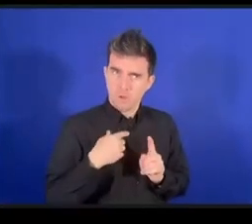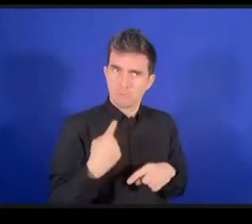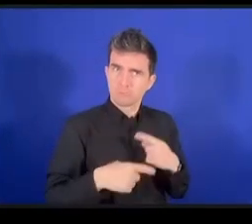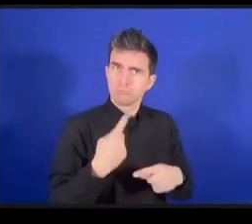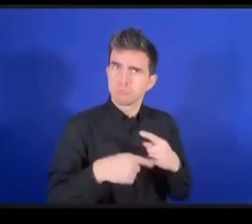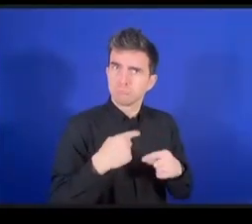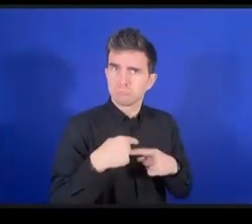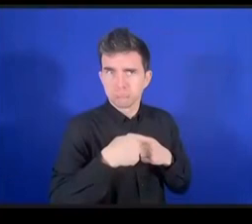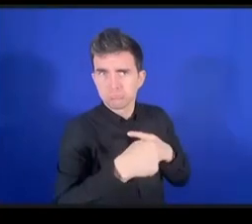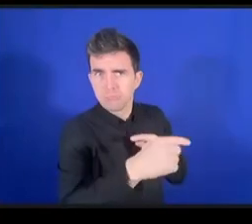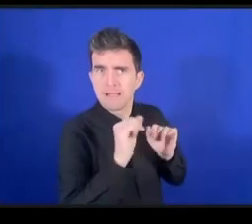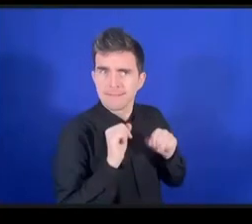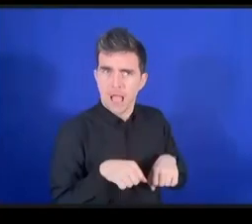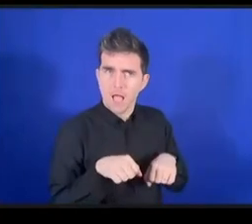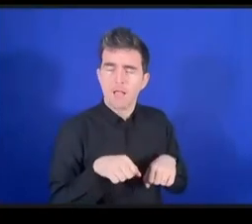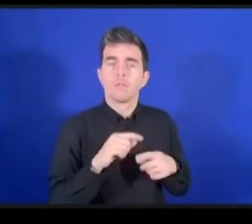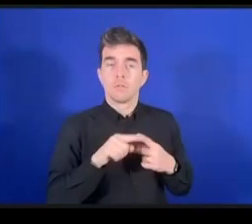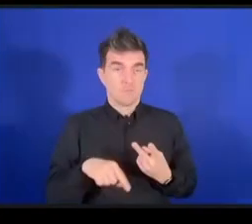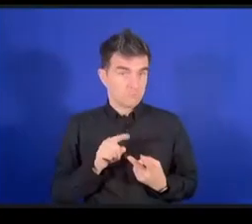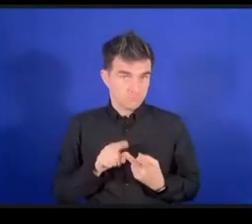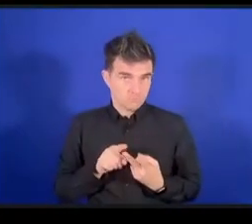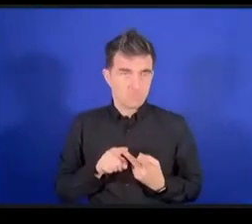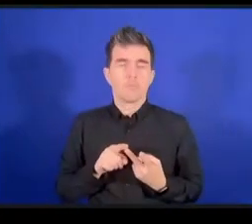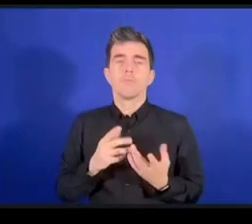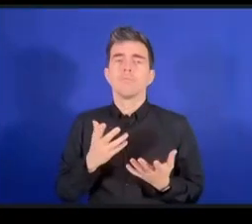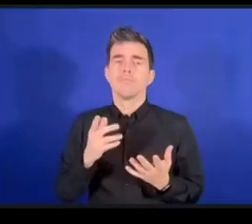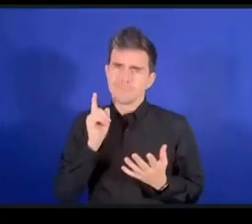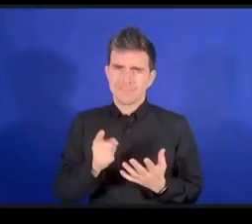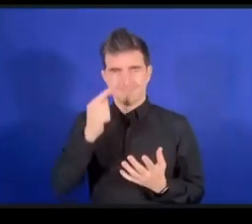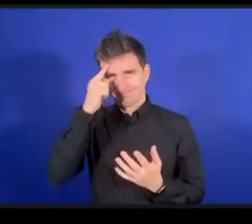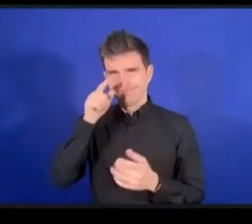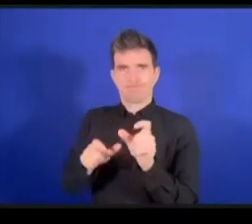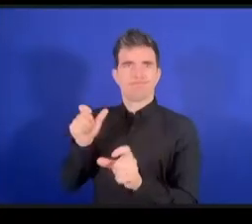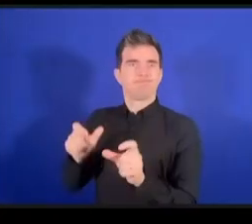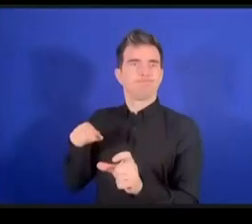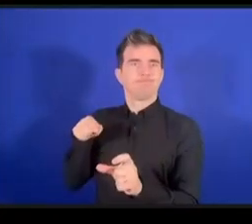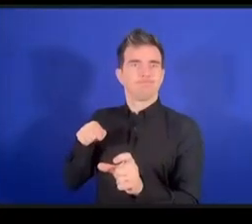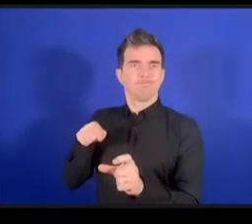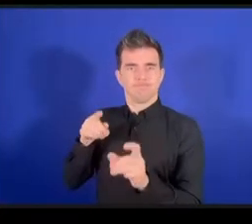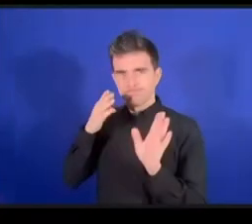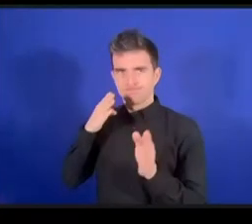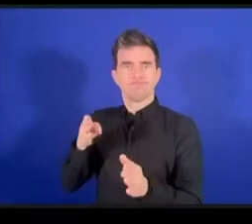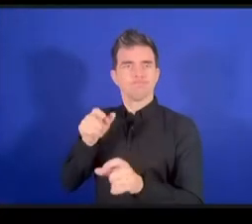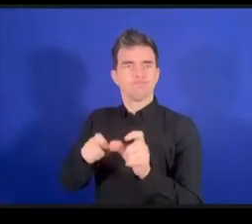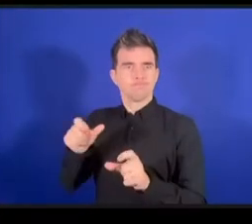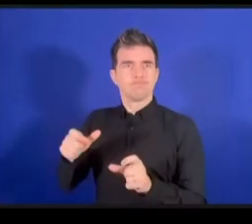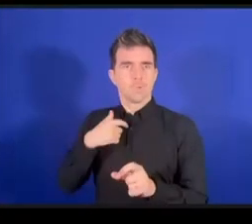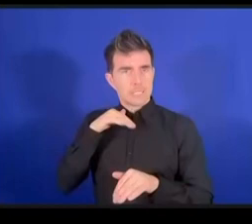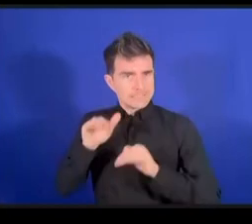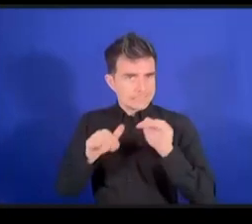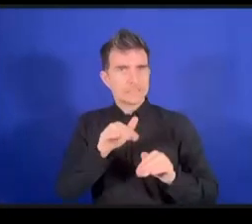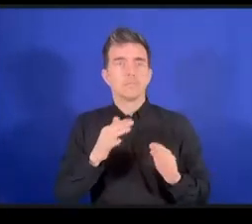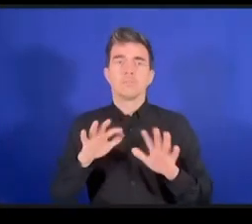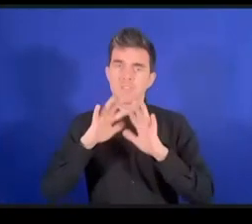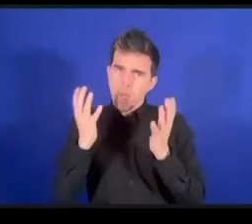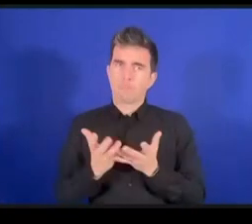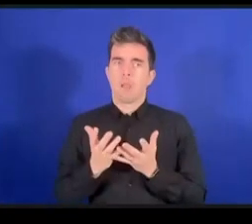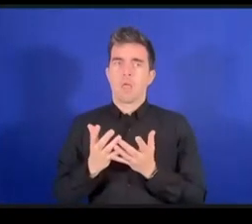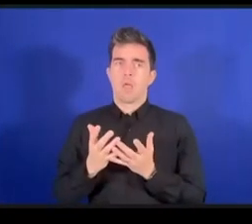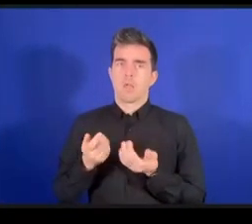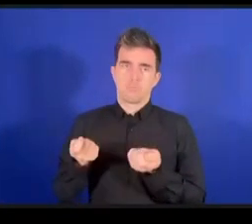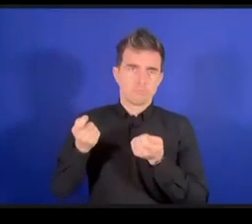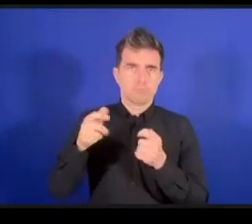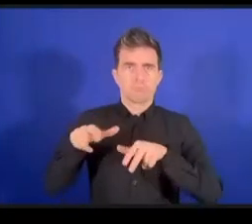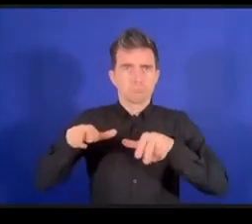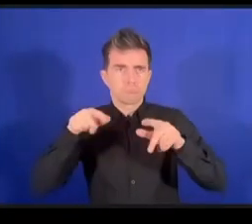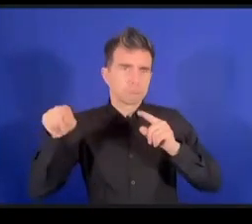that global organization for internet governance should be established. And second, there should be a focus on both human rights and